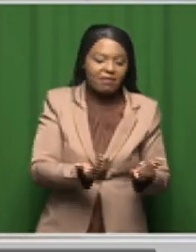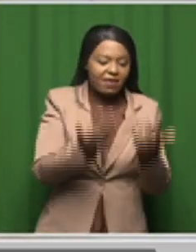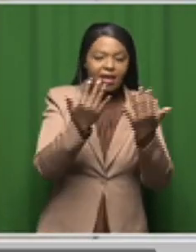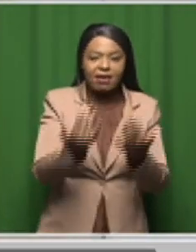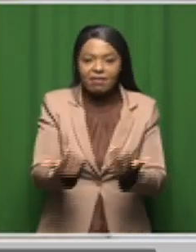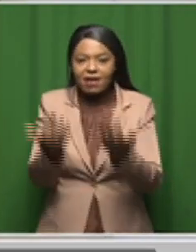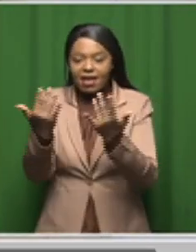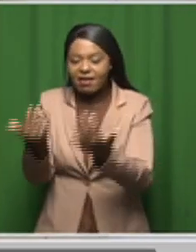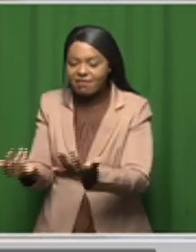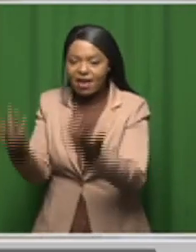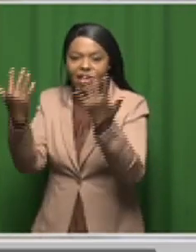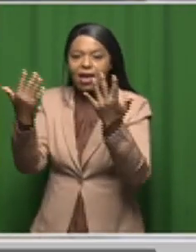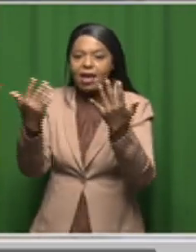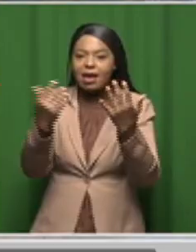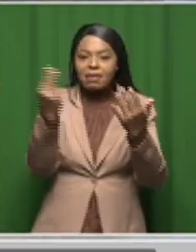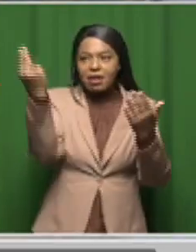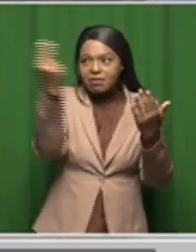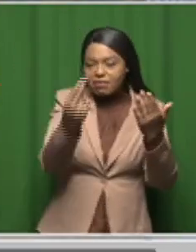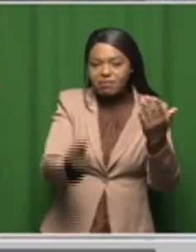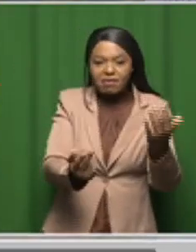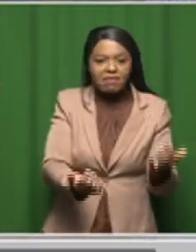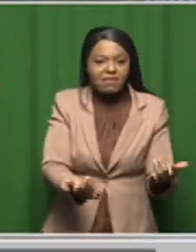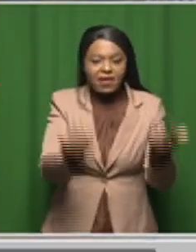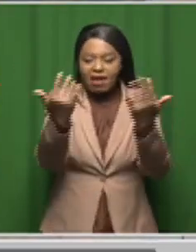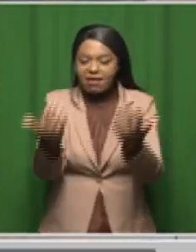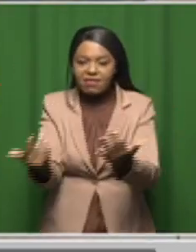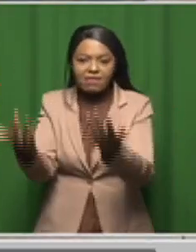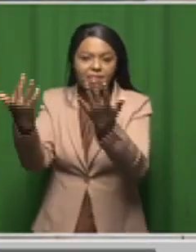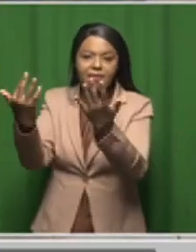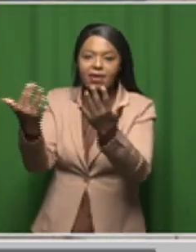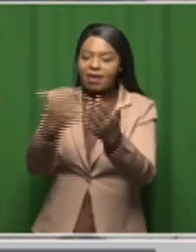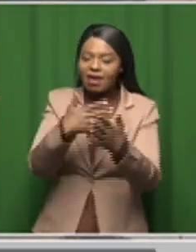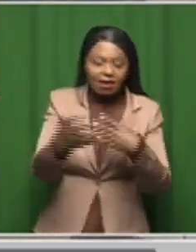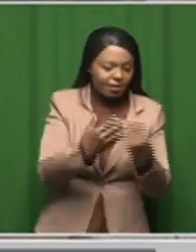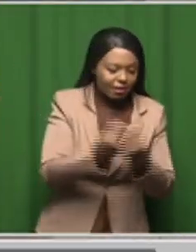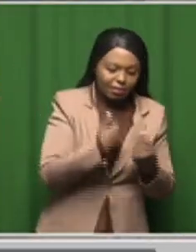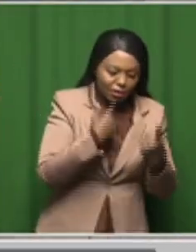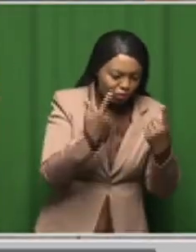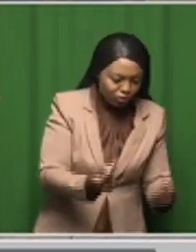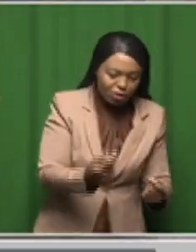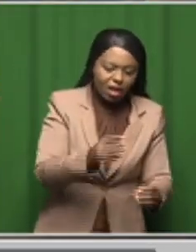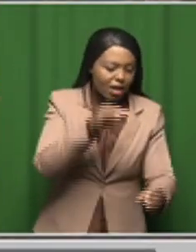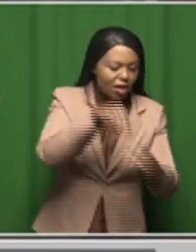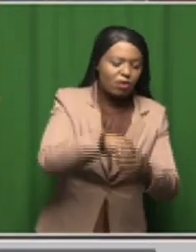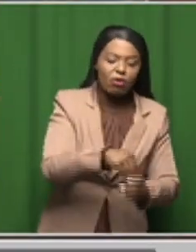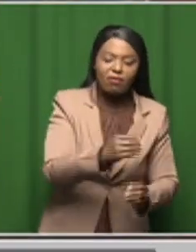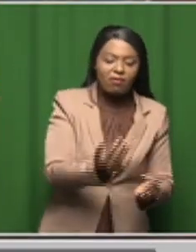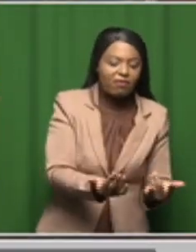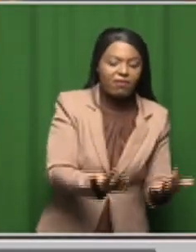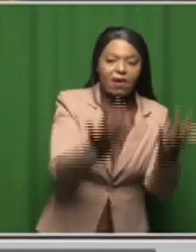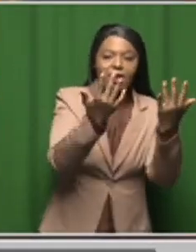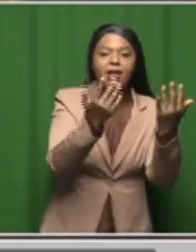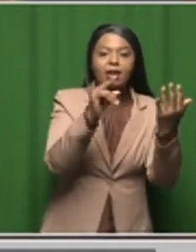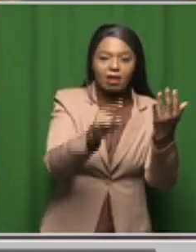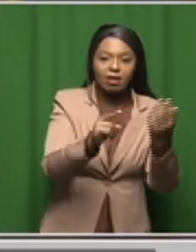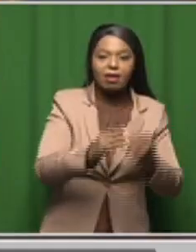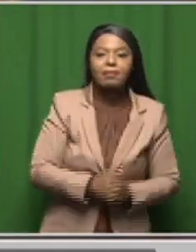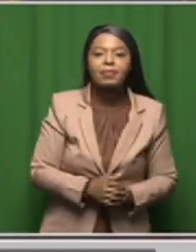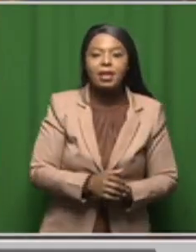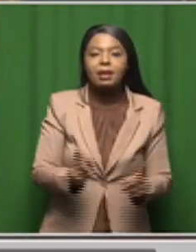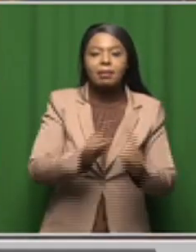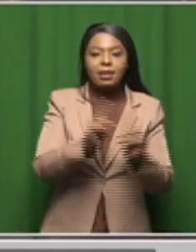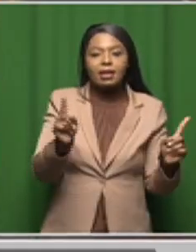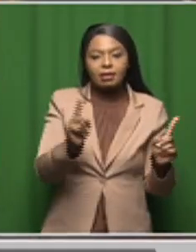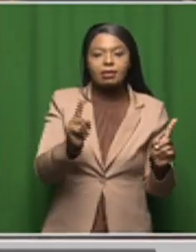Putting out fire, being tested with fire. So it's very much about renewal. How do you build back from the fire? And